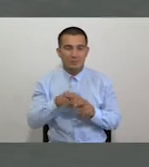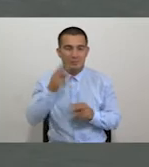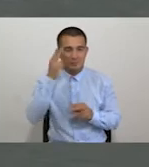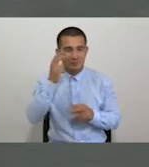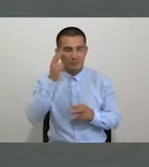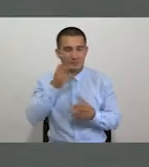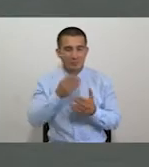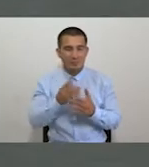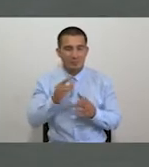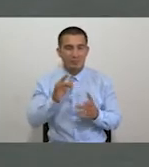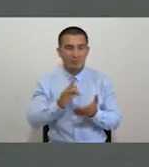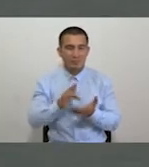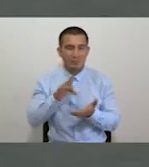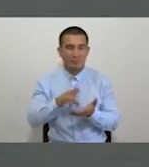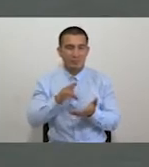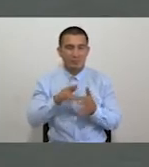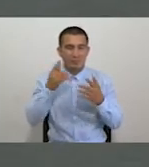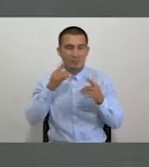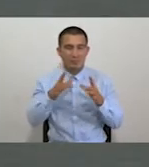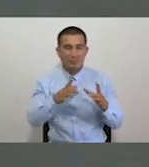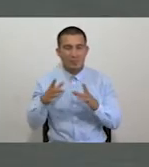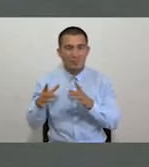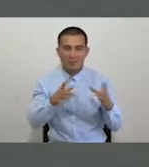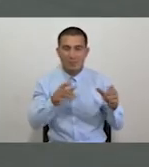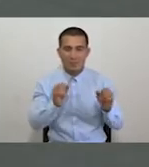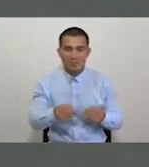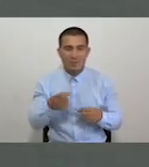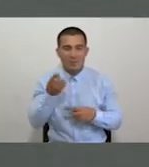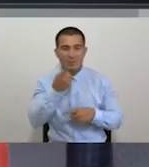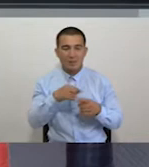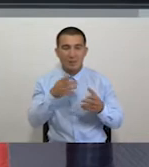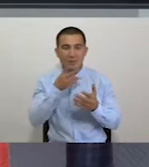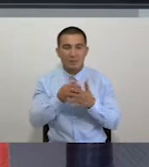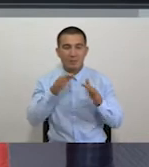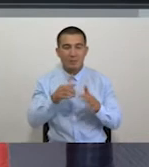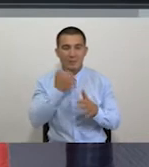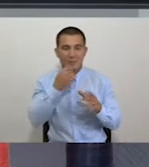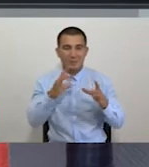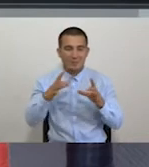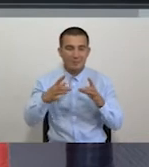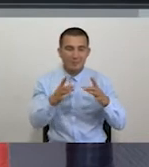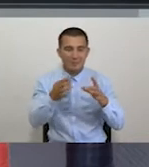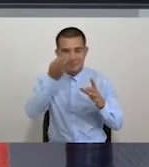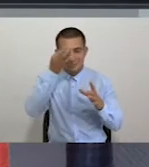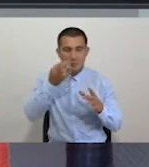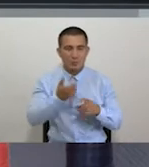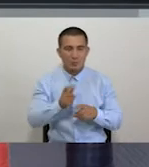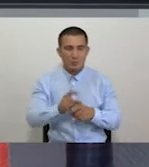plastik idishimiz markazidan qochib ketadi va uni joylashtirib turishga to'g'ri